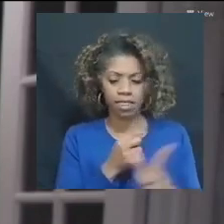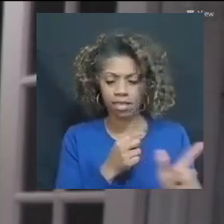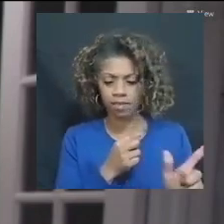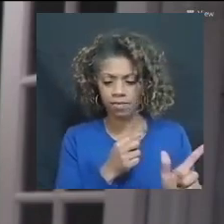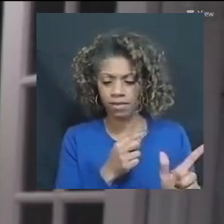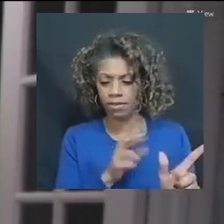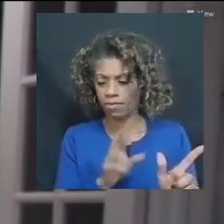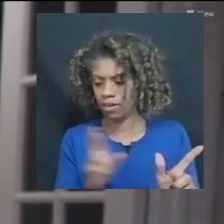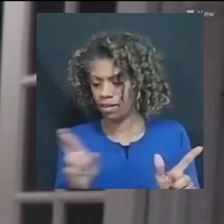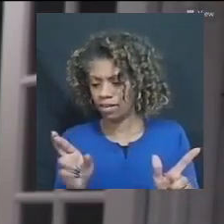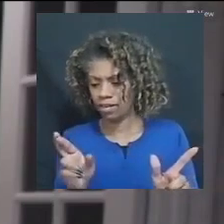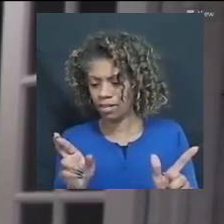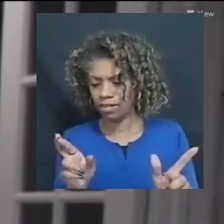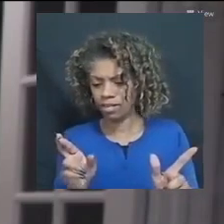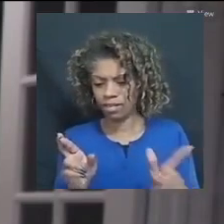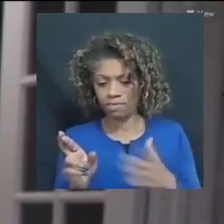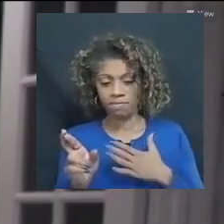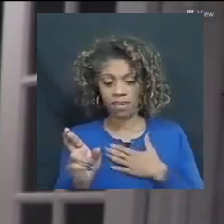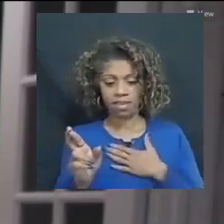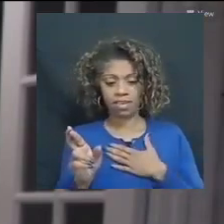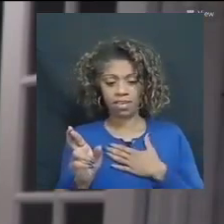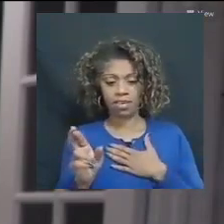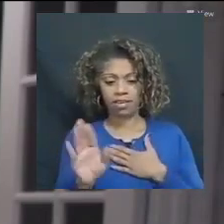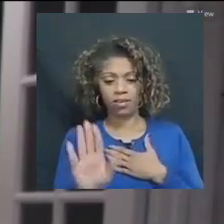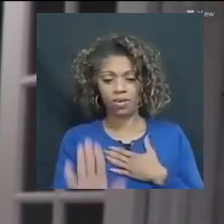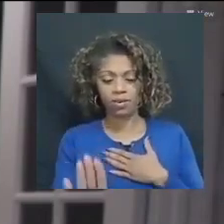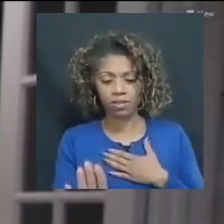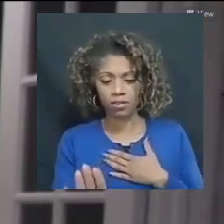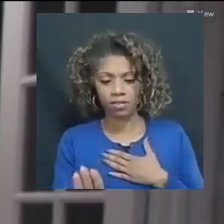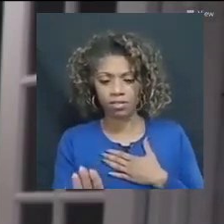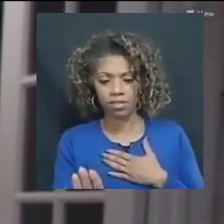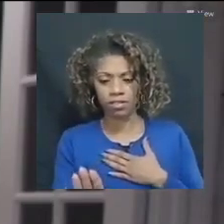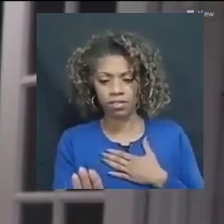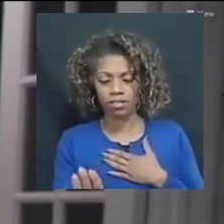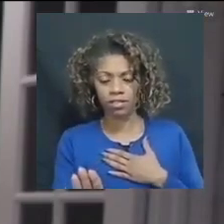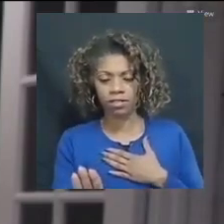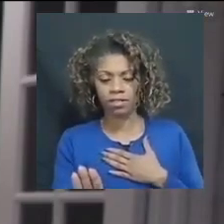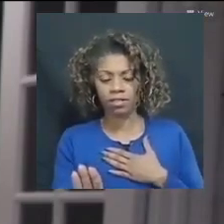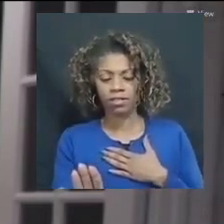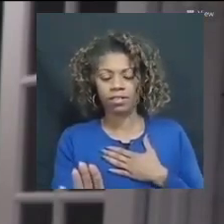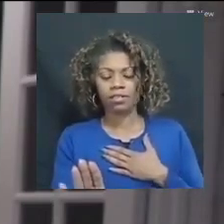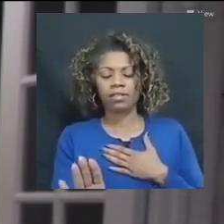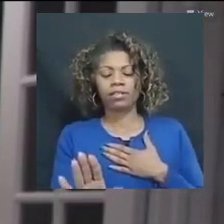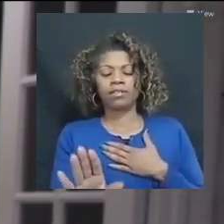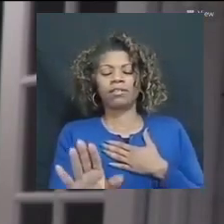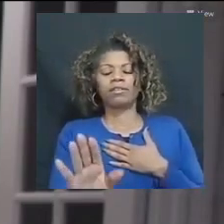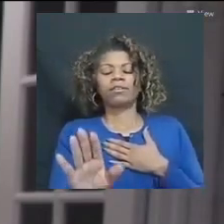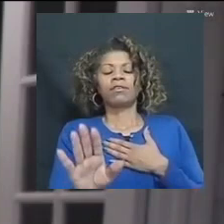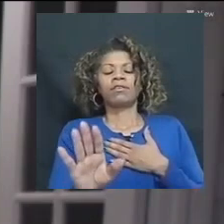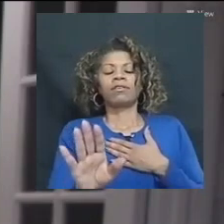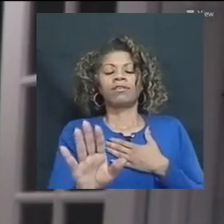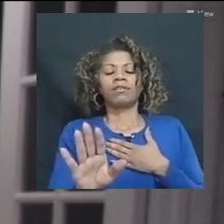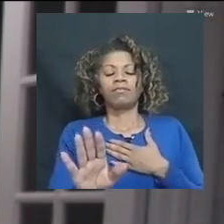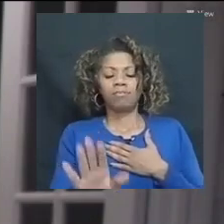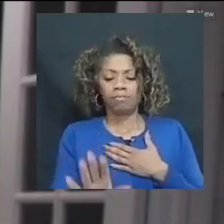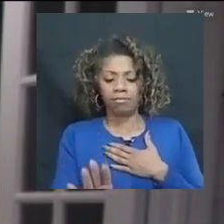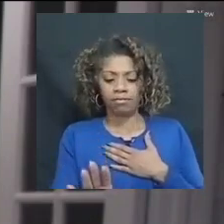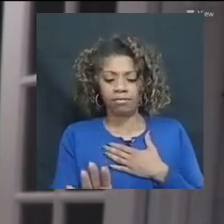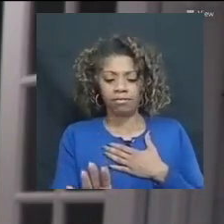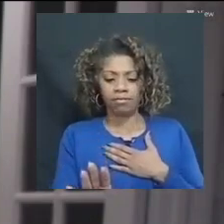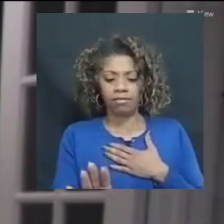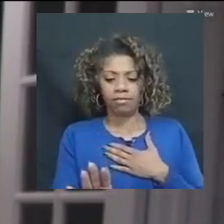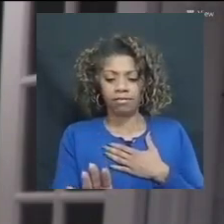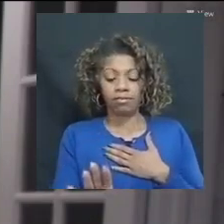lost. Unsteady. Take a deep breath. Pray. You will